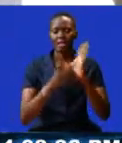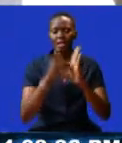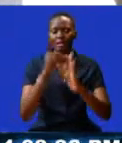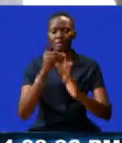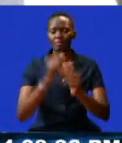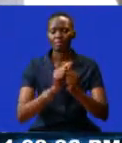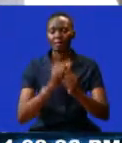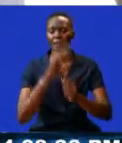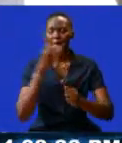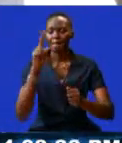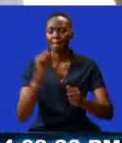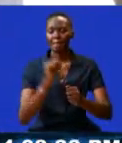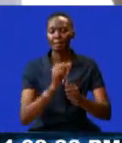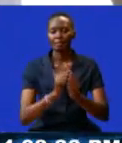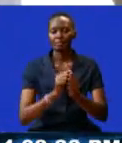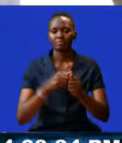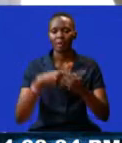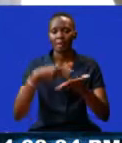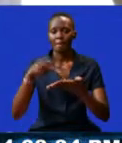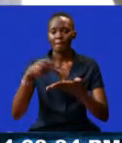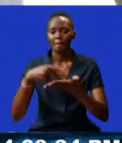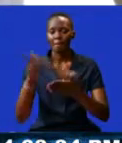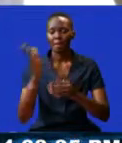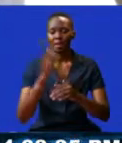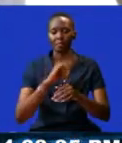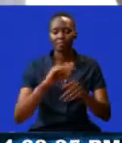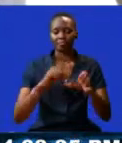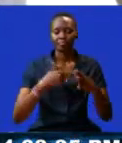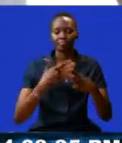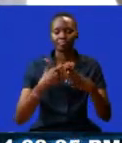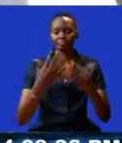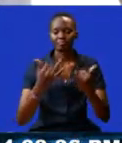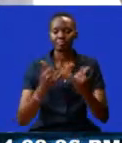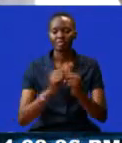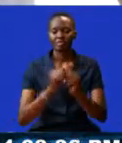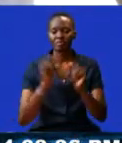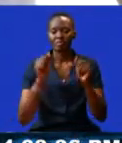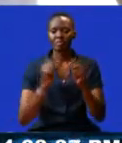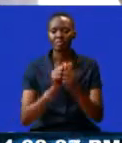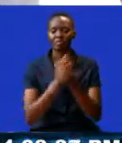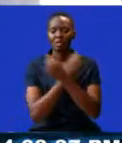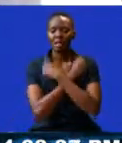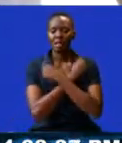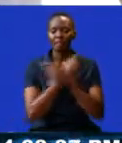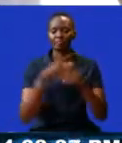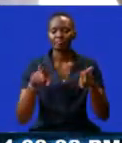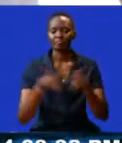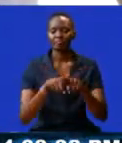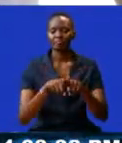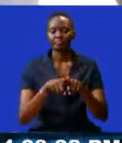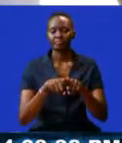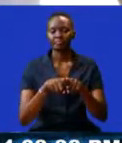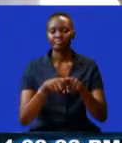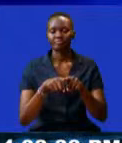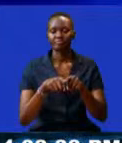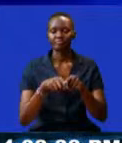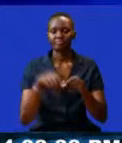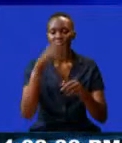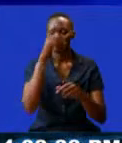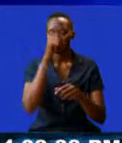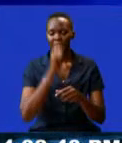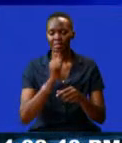is being repaid back. So dedication, love and